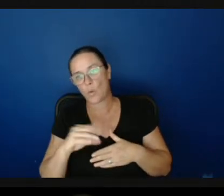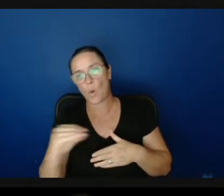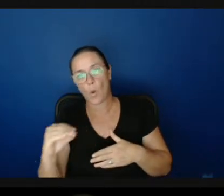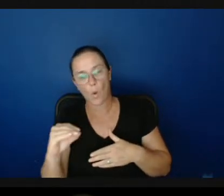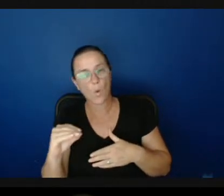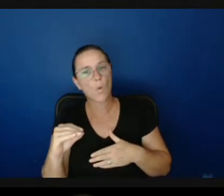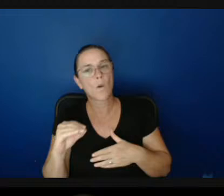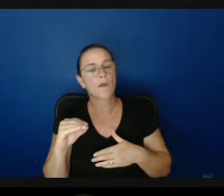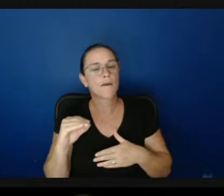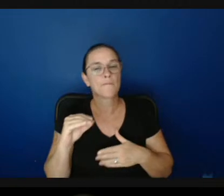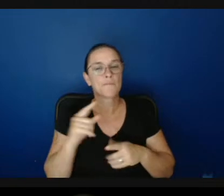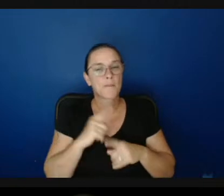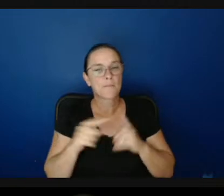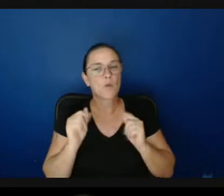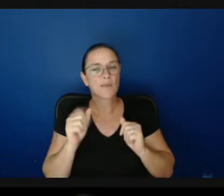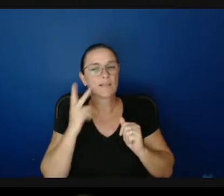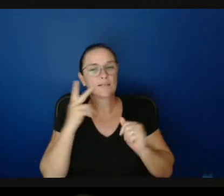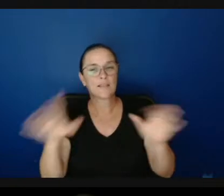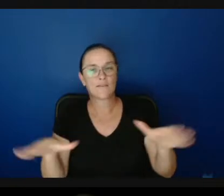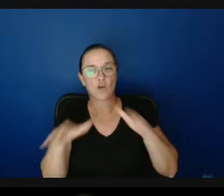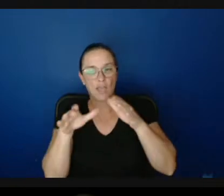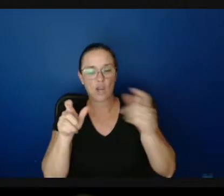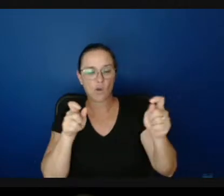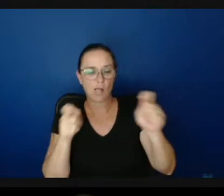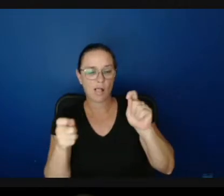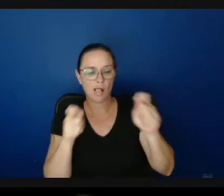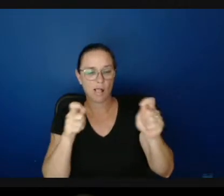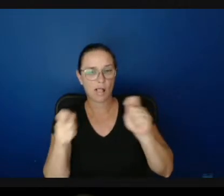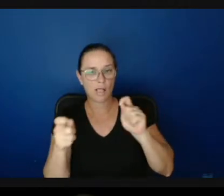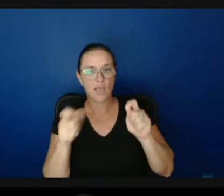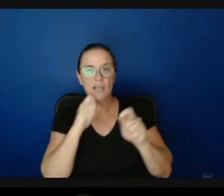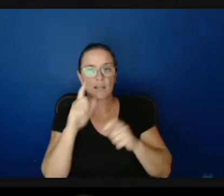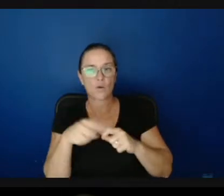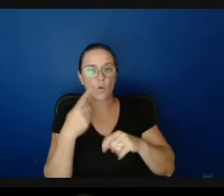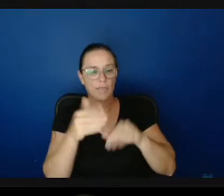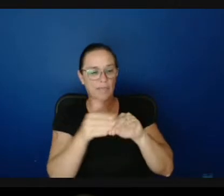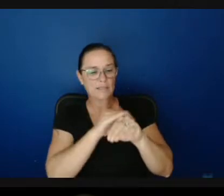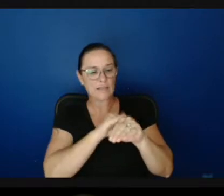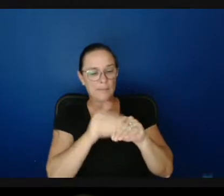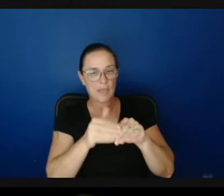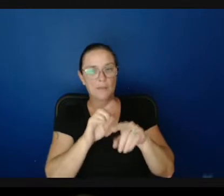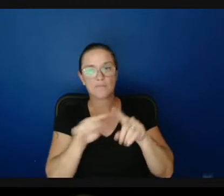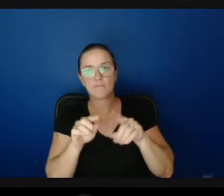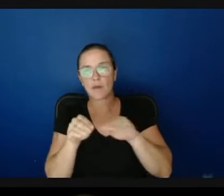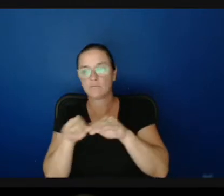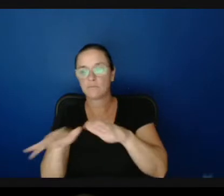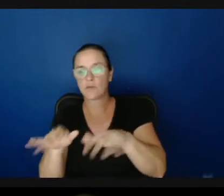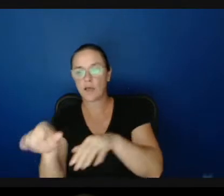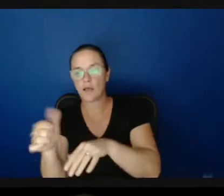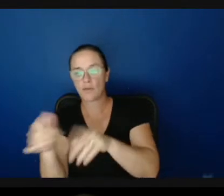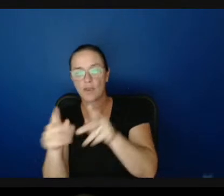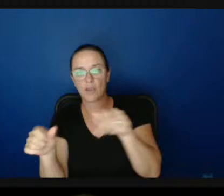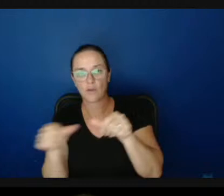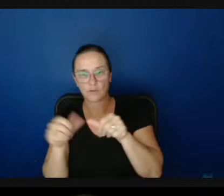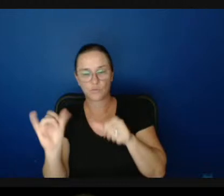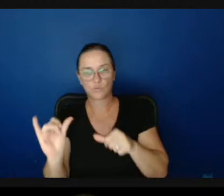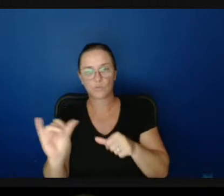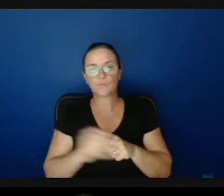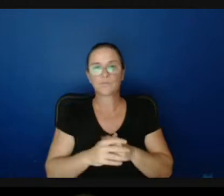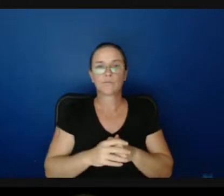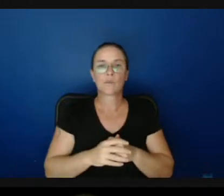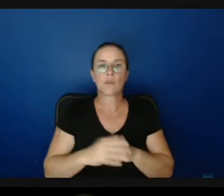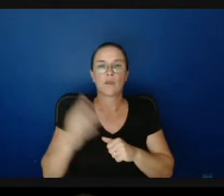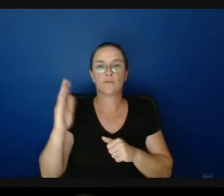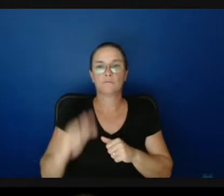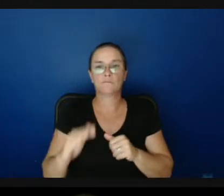adjustments are outside of just the summit area when we look at some of the tilt plots here. And as well as the earthquakes, right? Here is the earthquakes depth